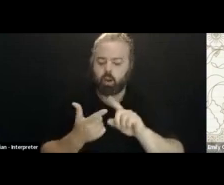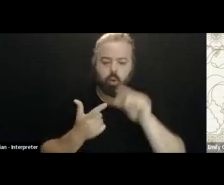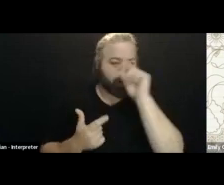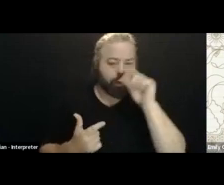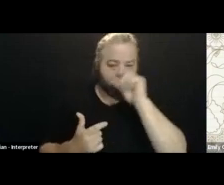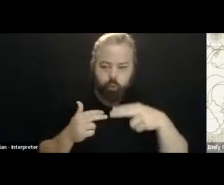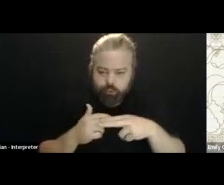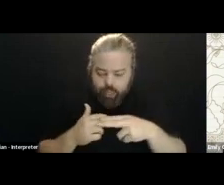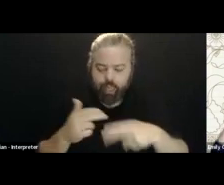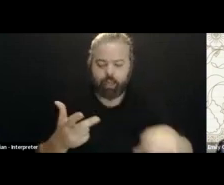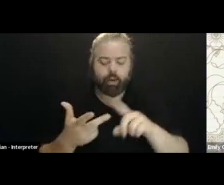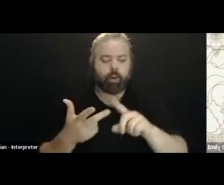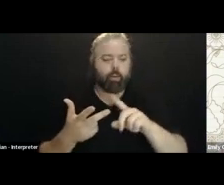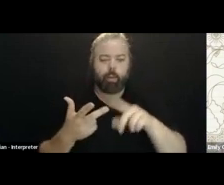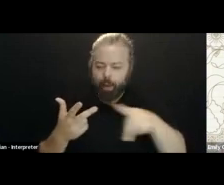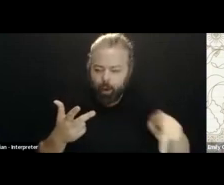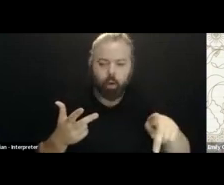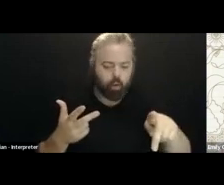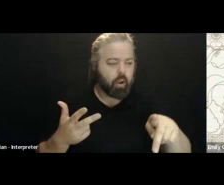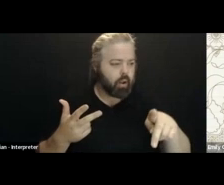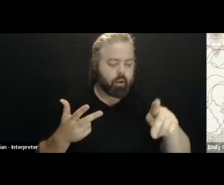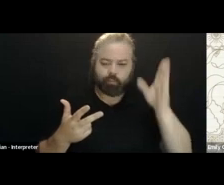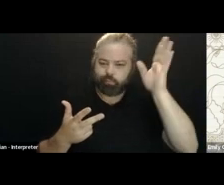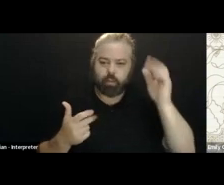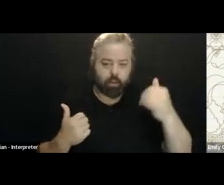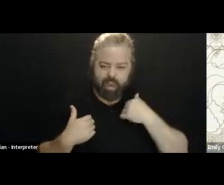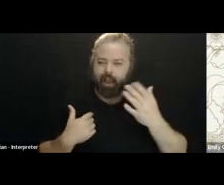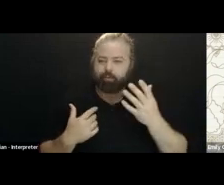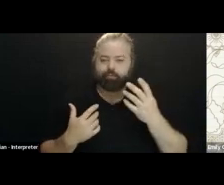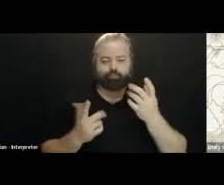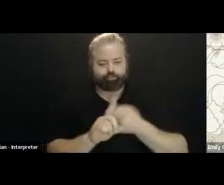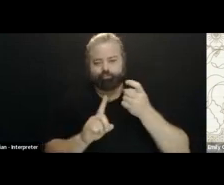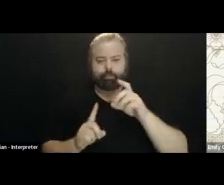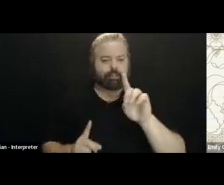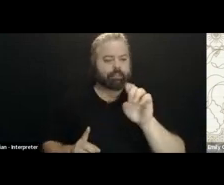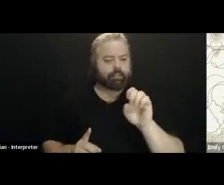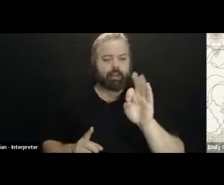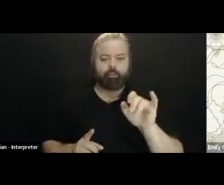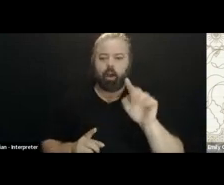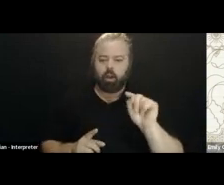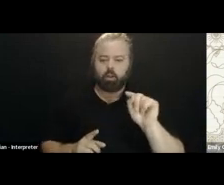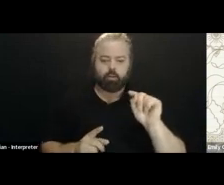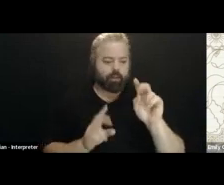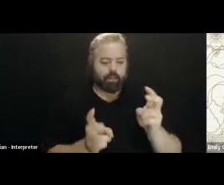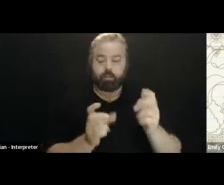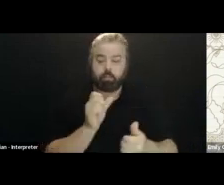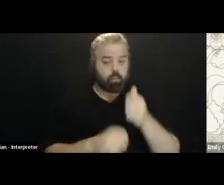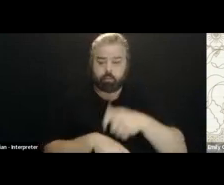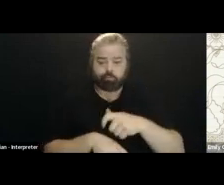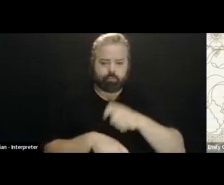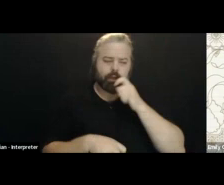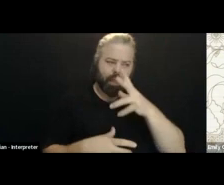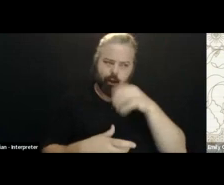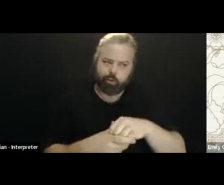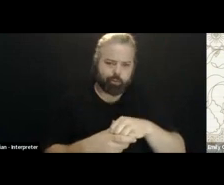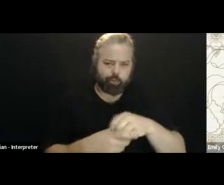PowerPoint presentations, there's sort of these like default themes, and most of them don't have the correct color